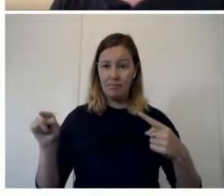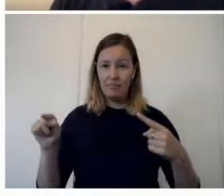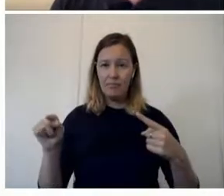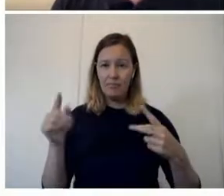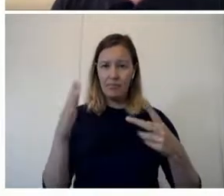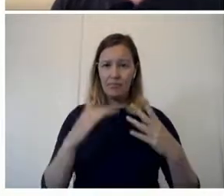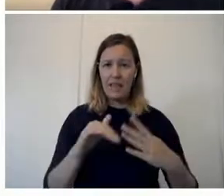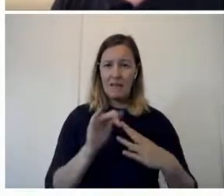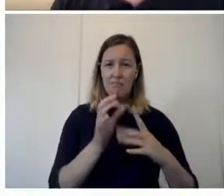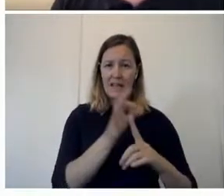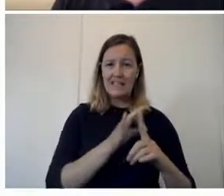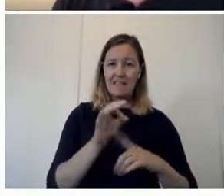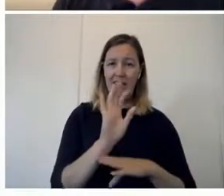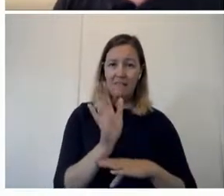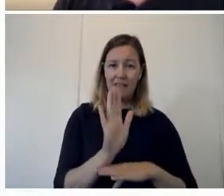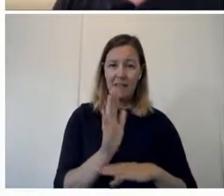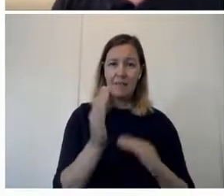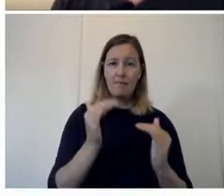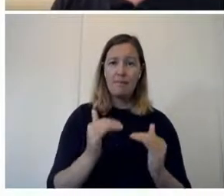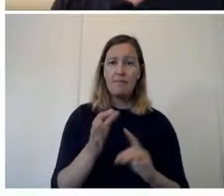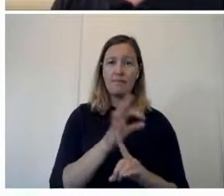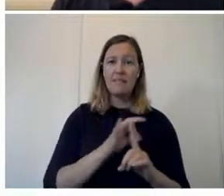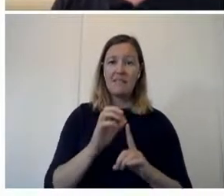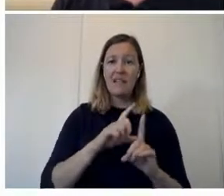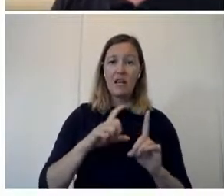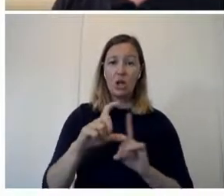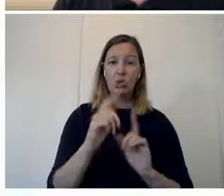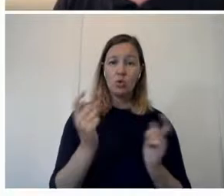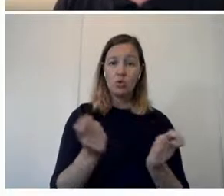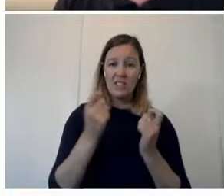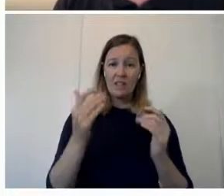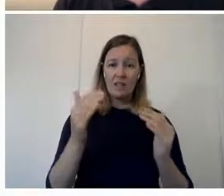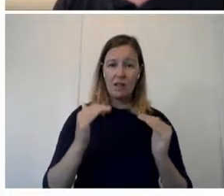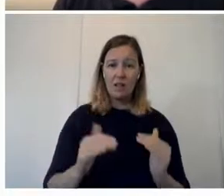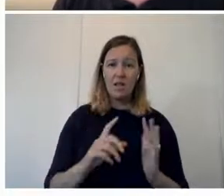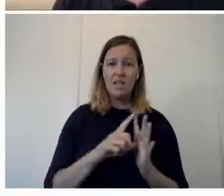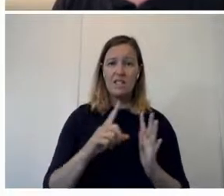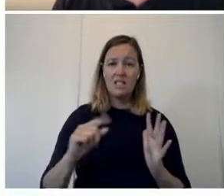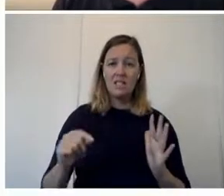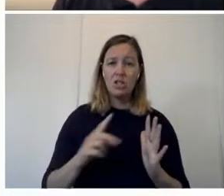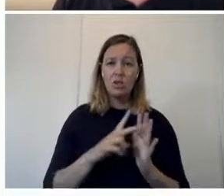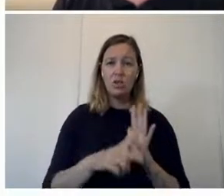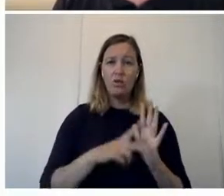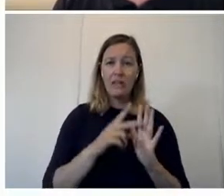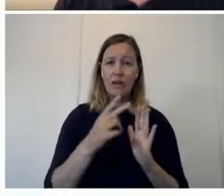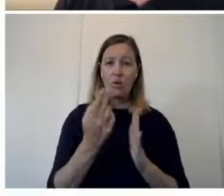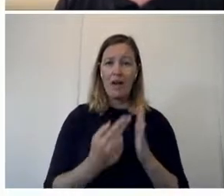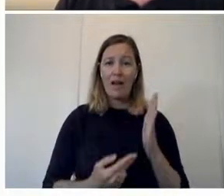Film. See cultural festival there. You can see digital video art, craft object